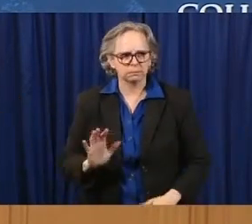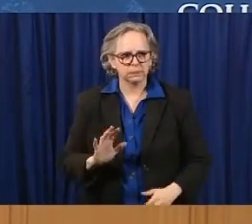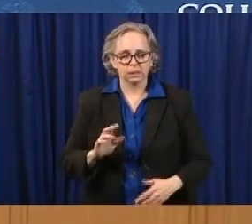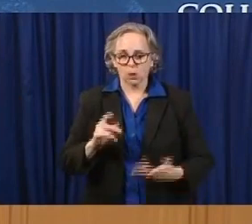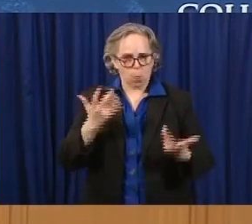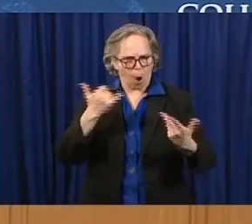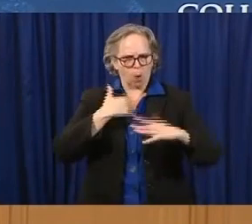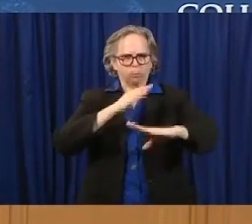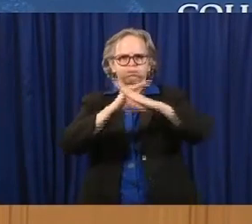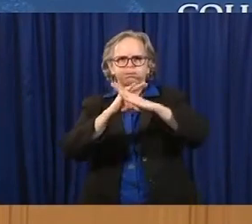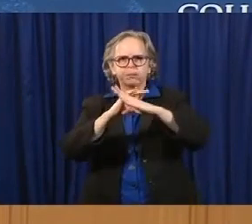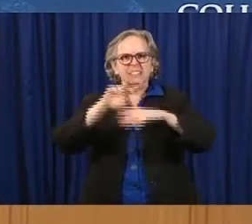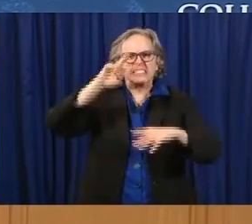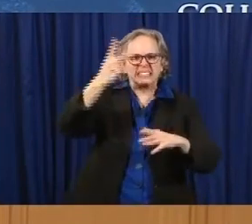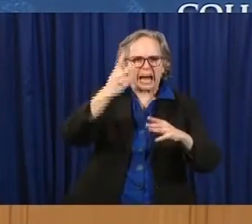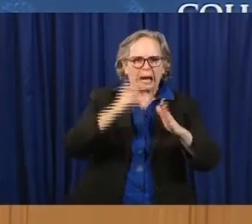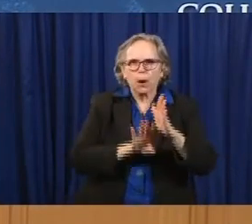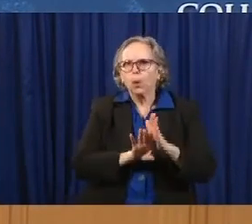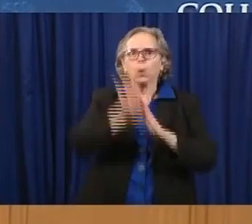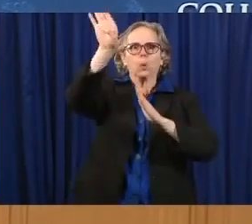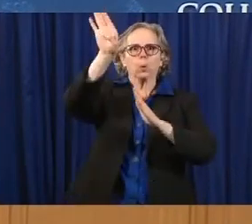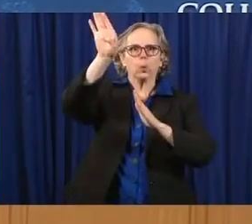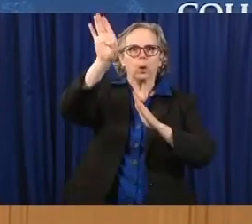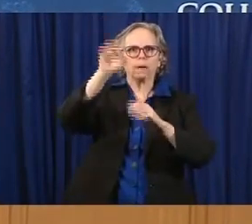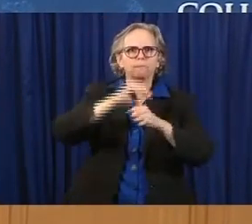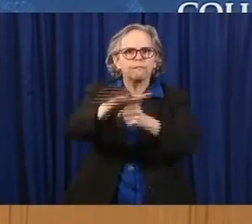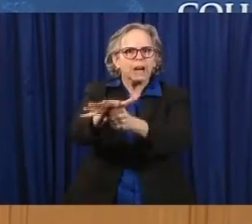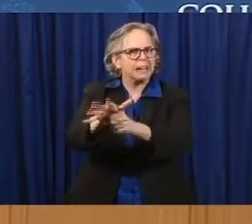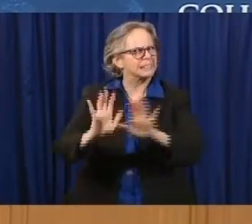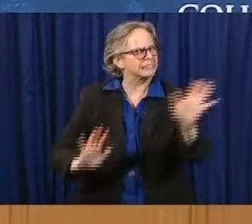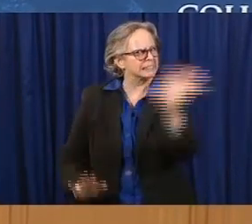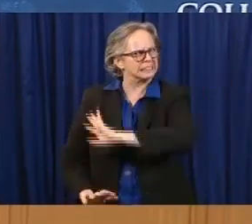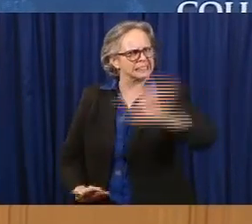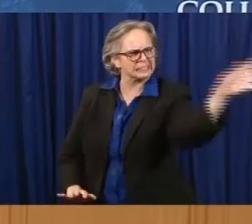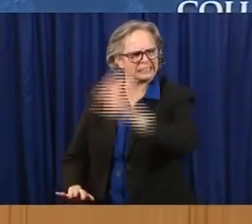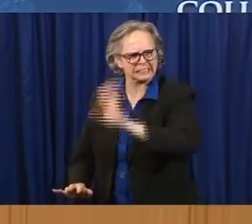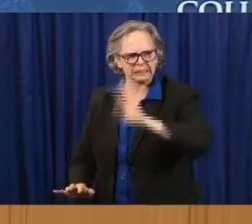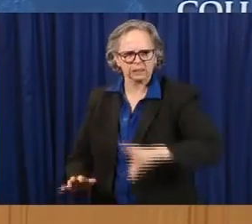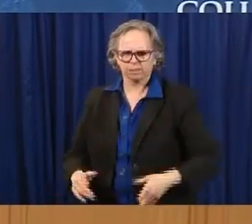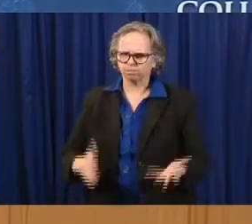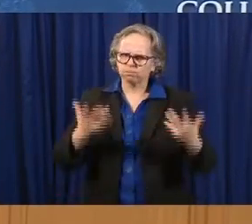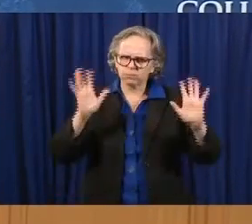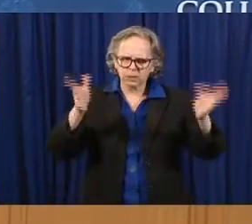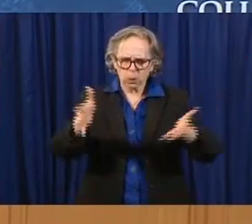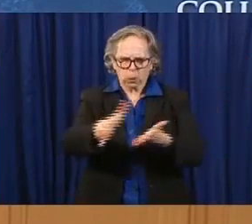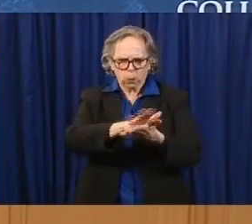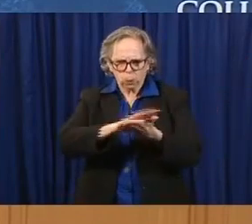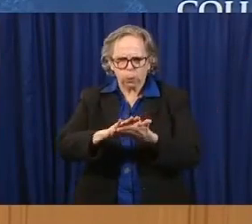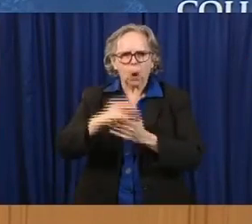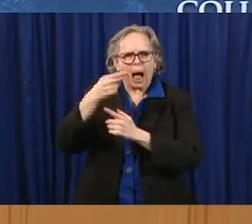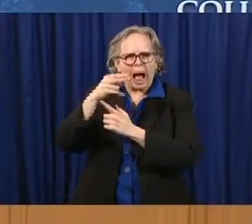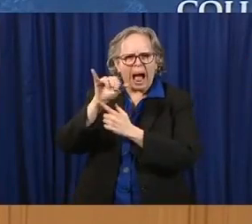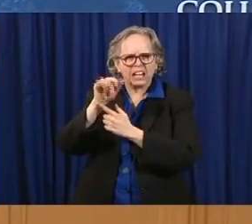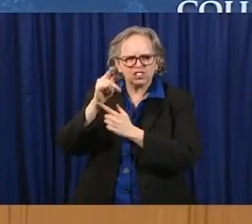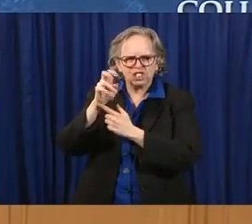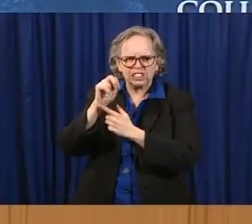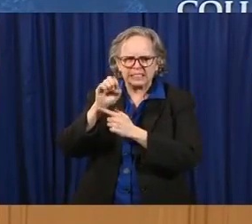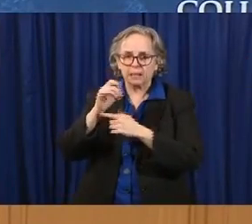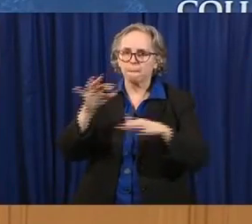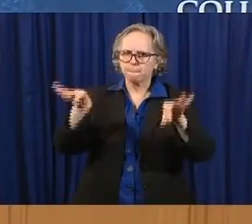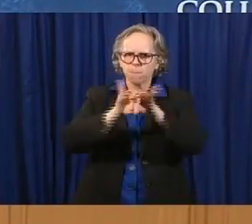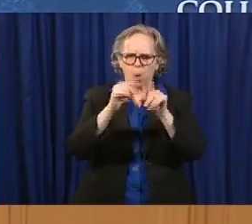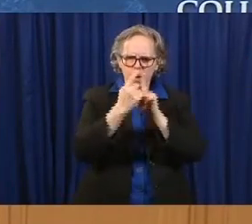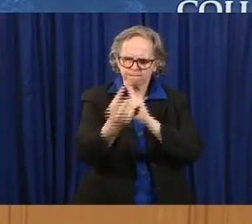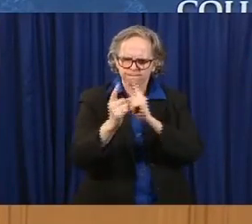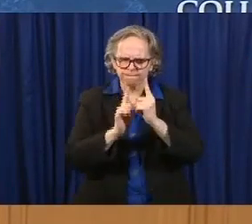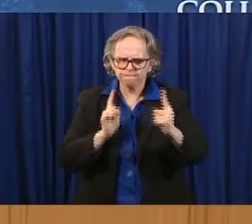know, we've got to maintain our good hygiene practices and social distancing that is shown to be so effective thus